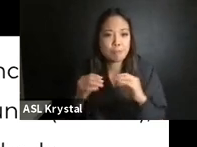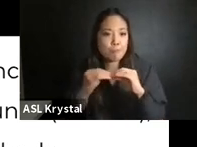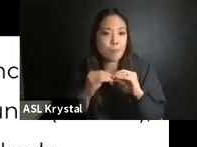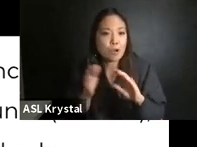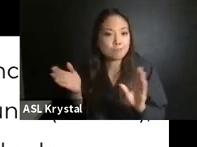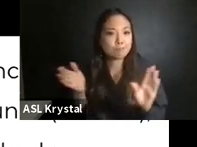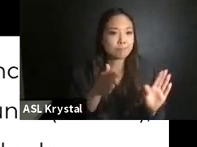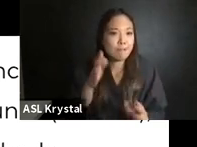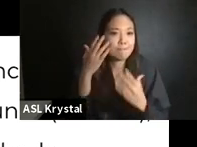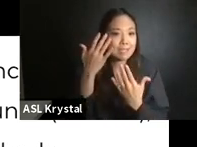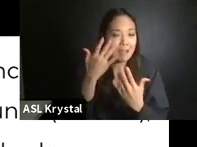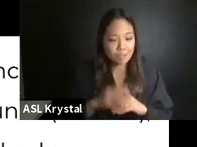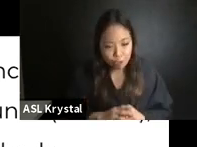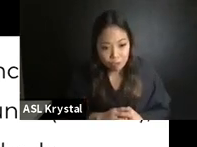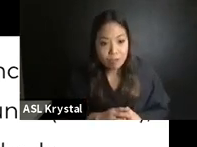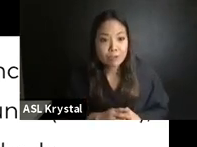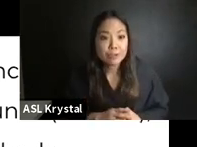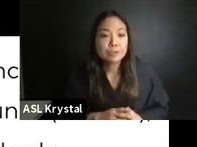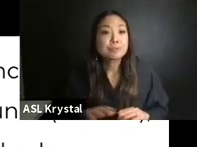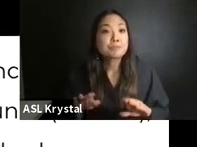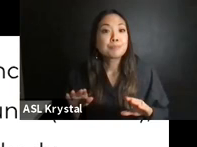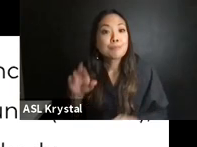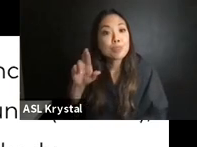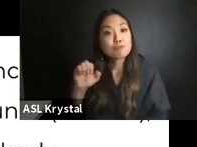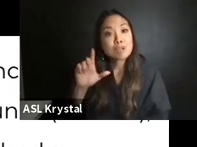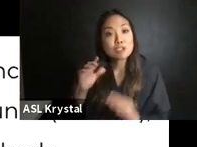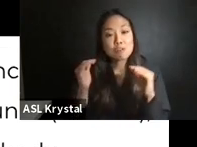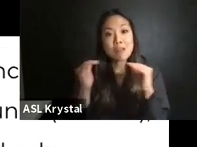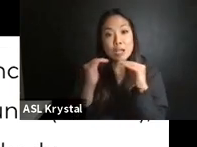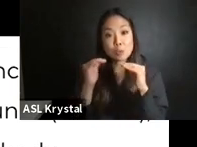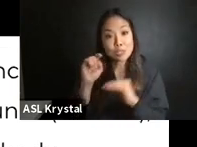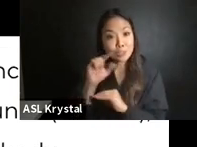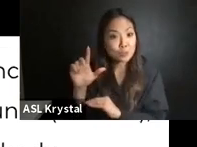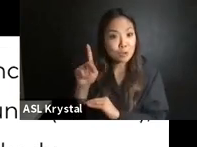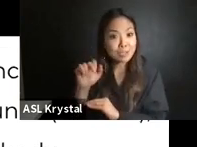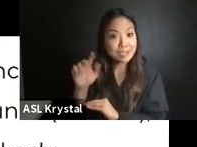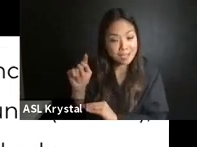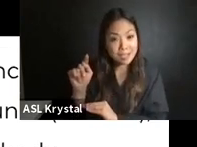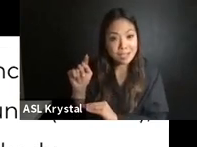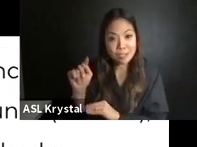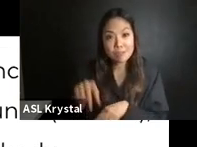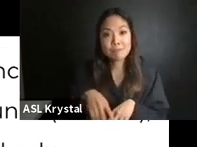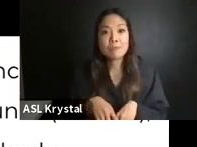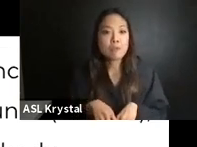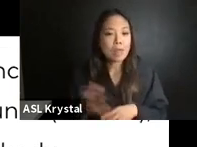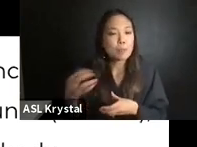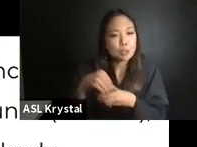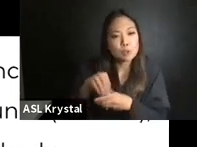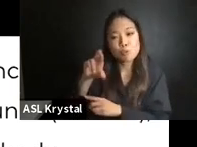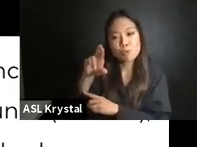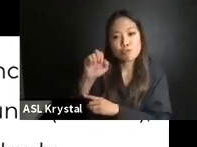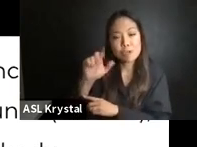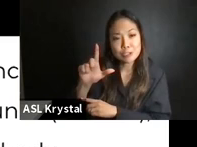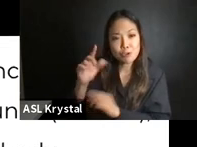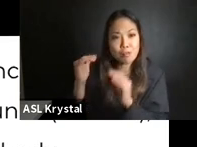talk about the racial equity toolkit we um we also engage the end users in the code and then the racial equity planning tool by